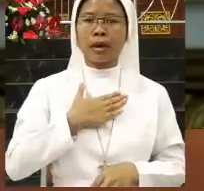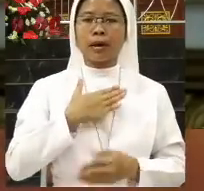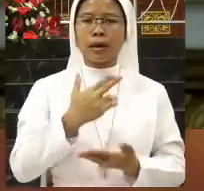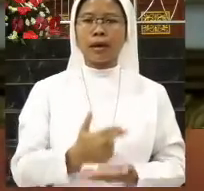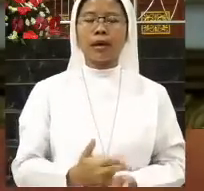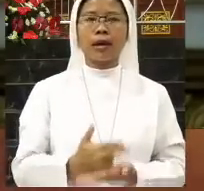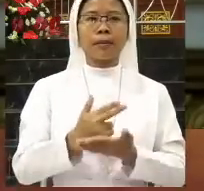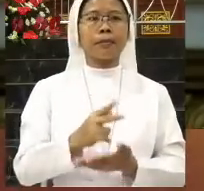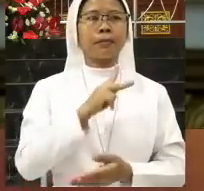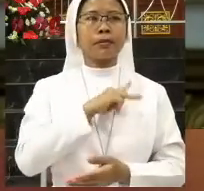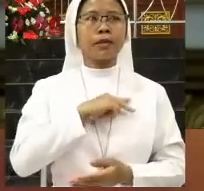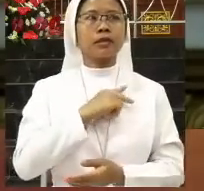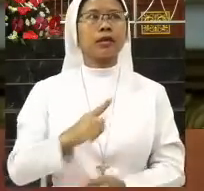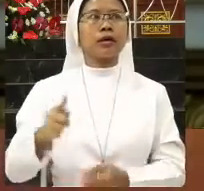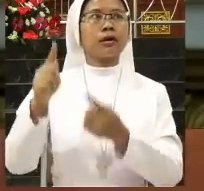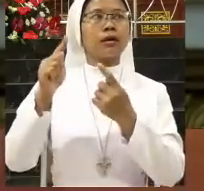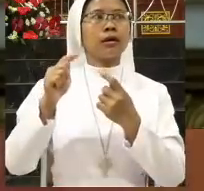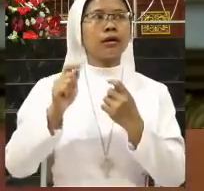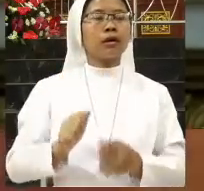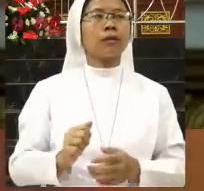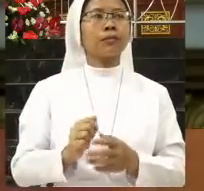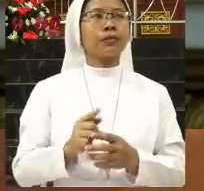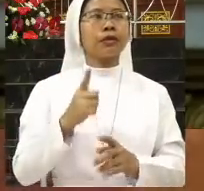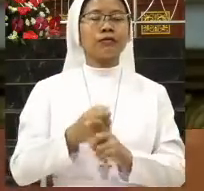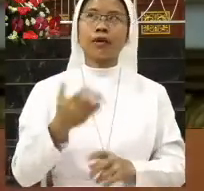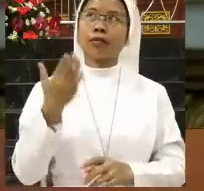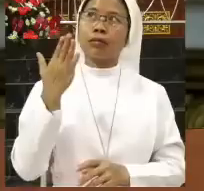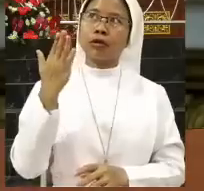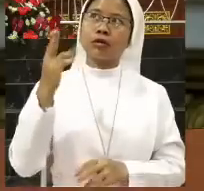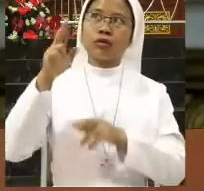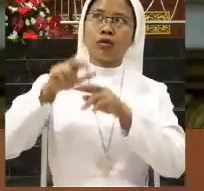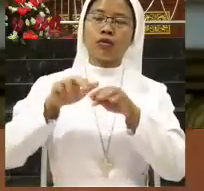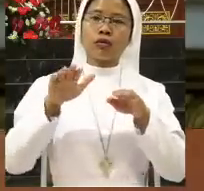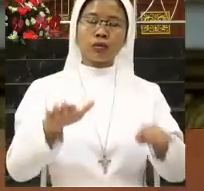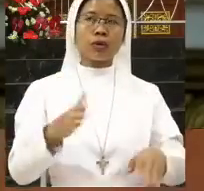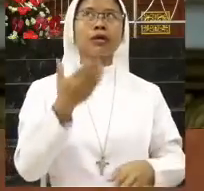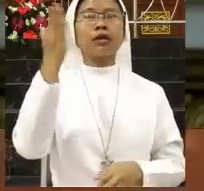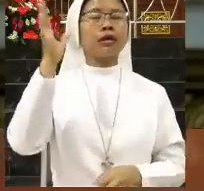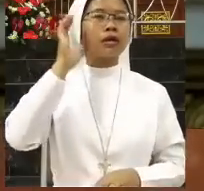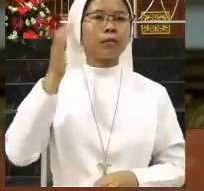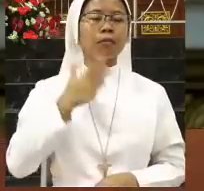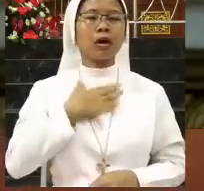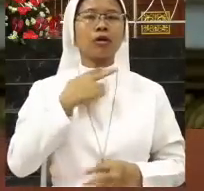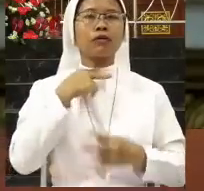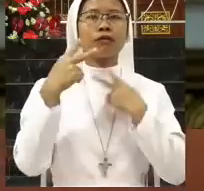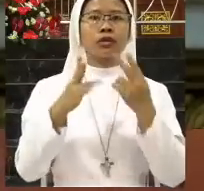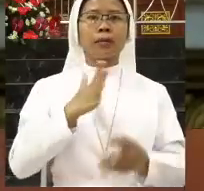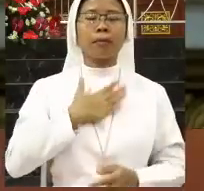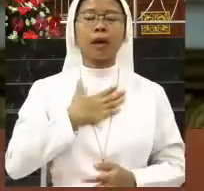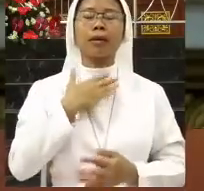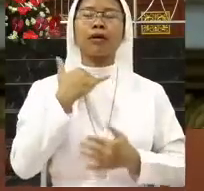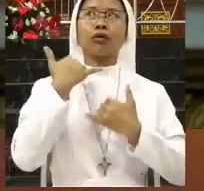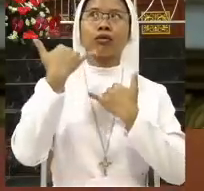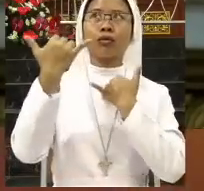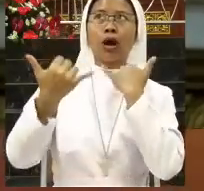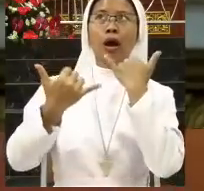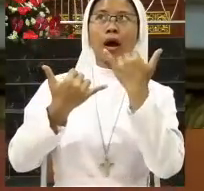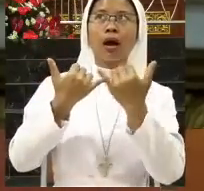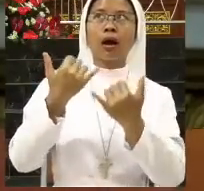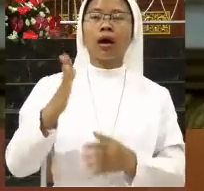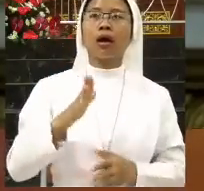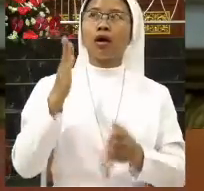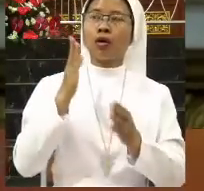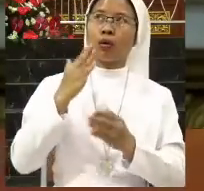my God. From his temple, he heard my voice. My cry to him reached